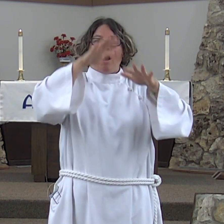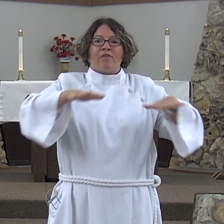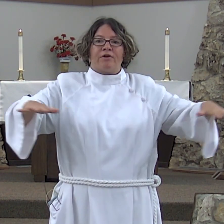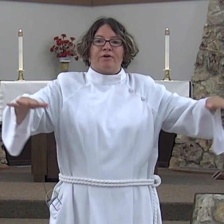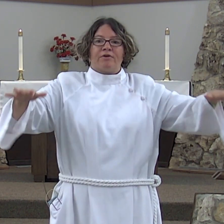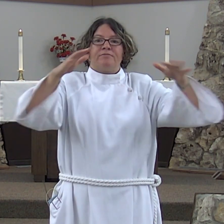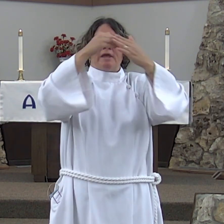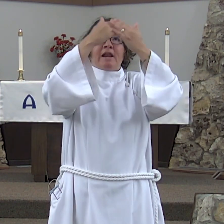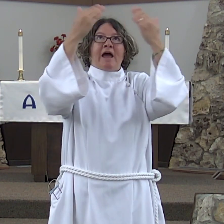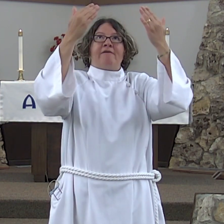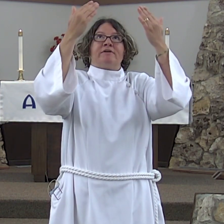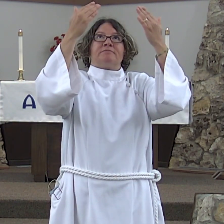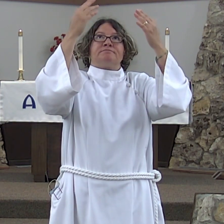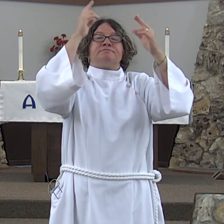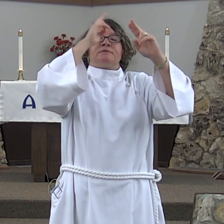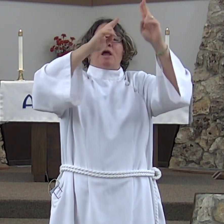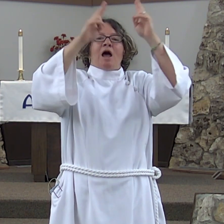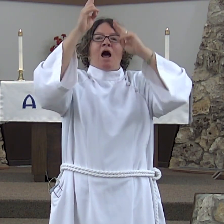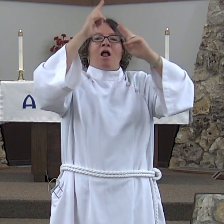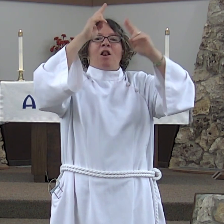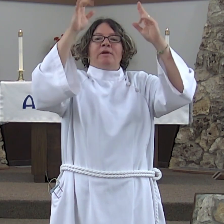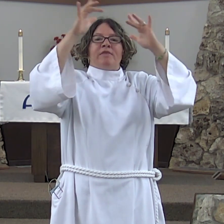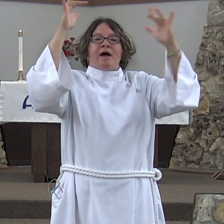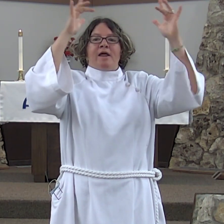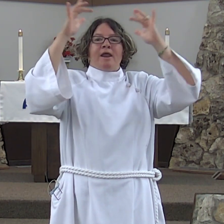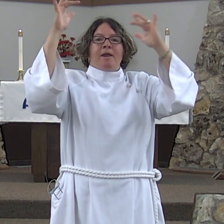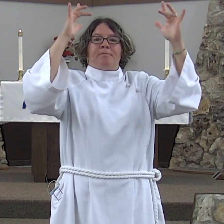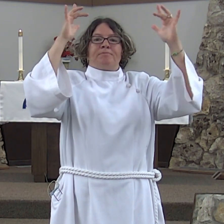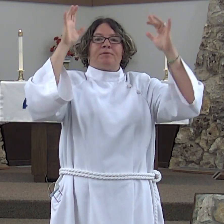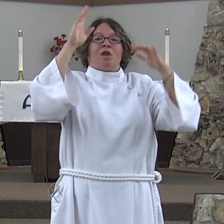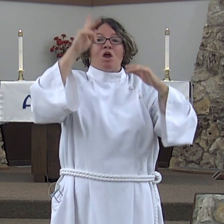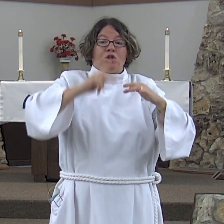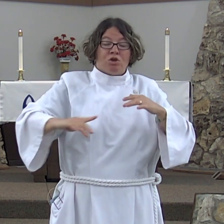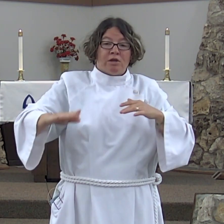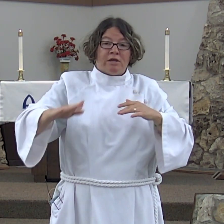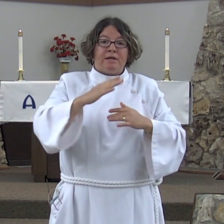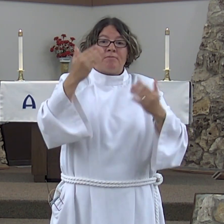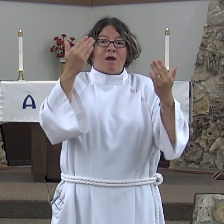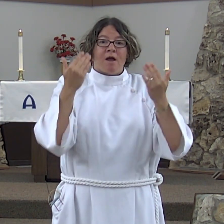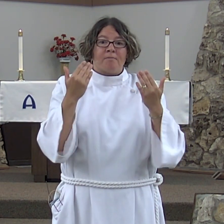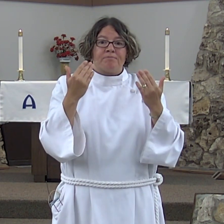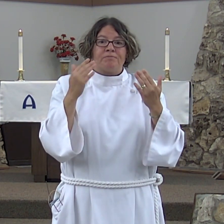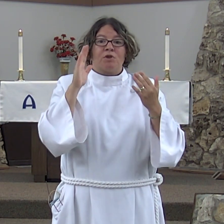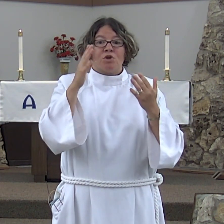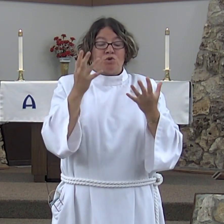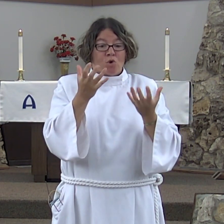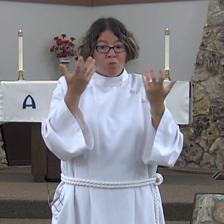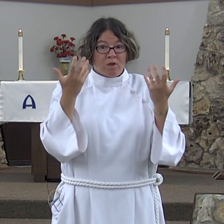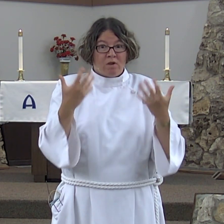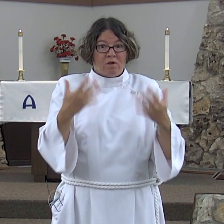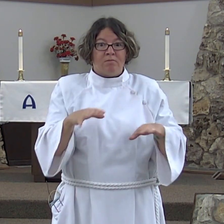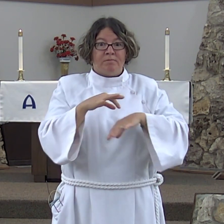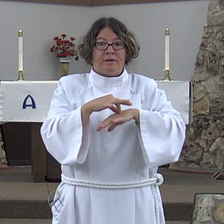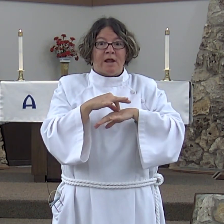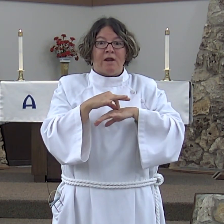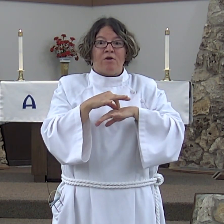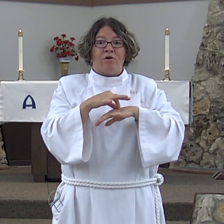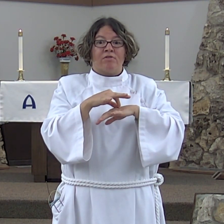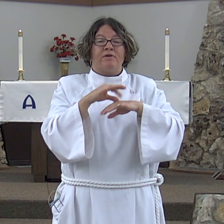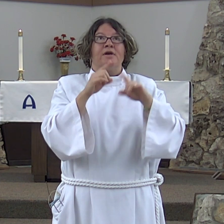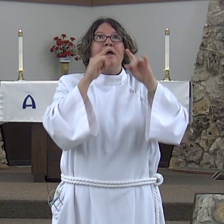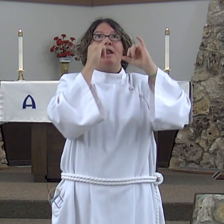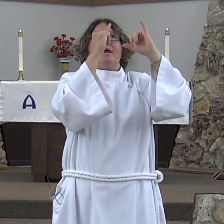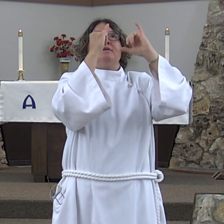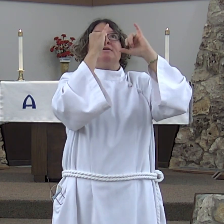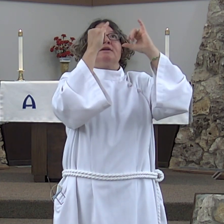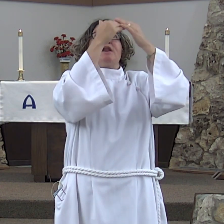Our Father in heaven, hallowed be thy name. Your kingdom come, your will be done on